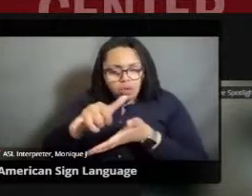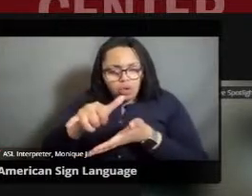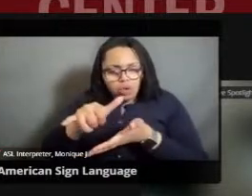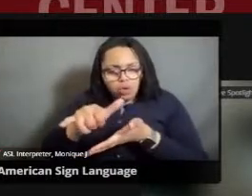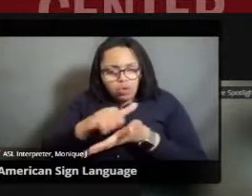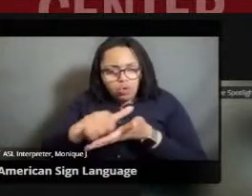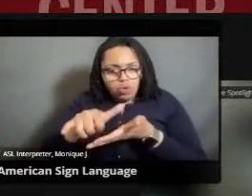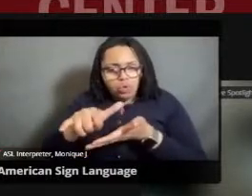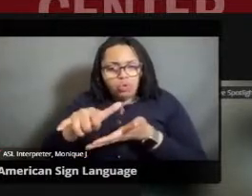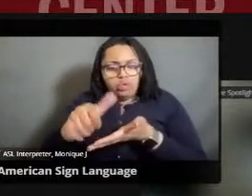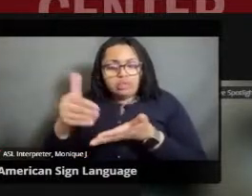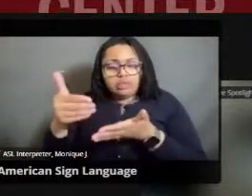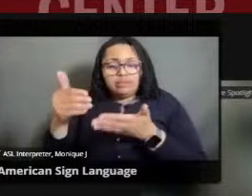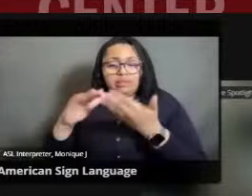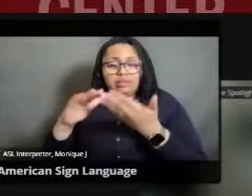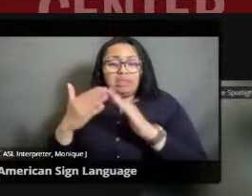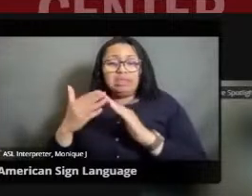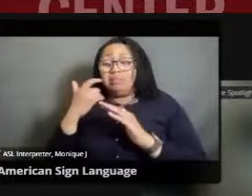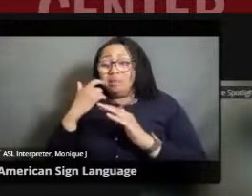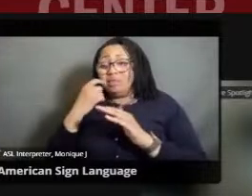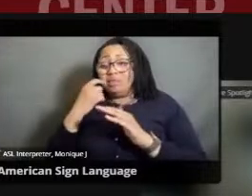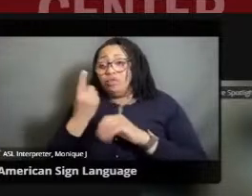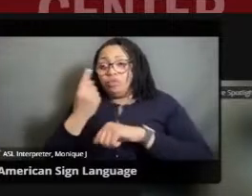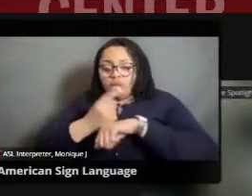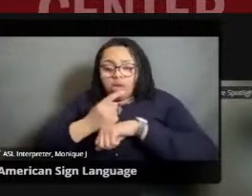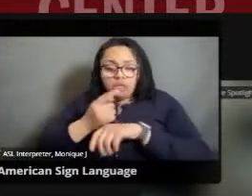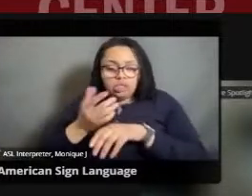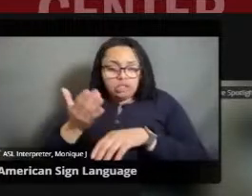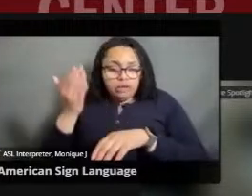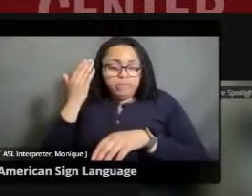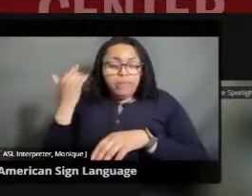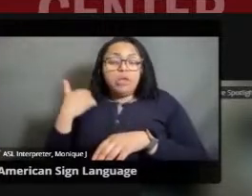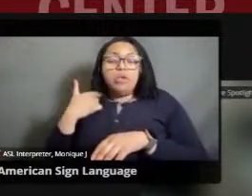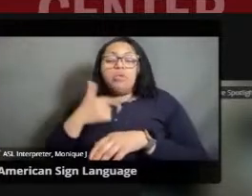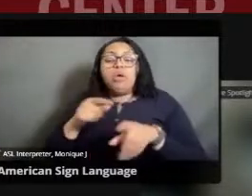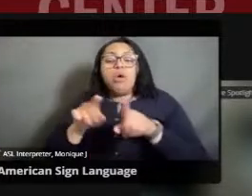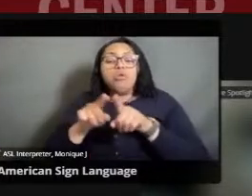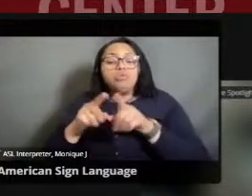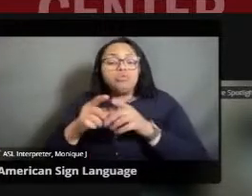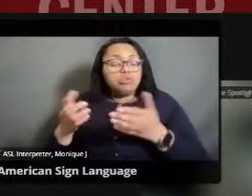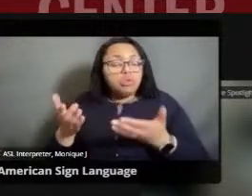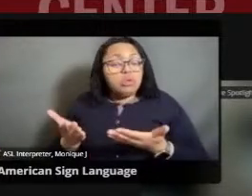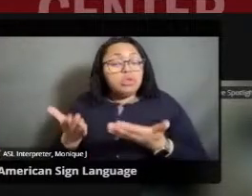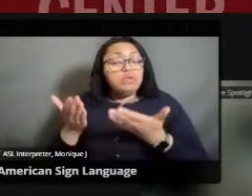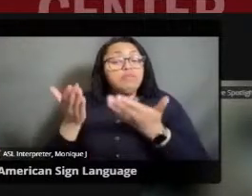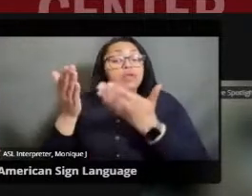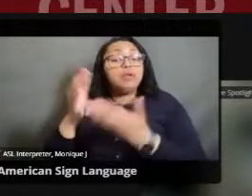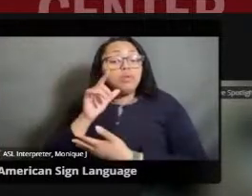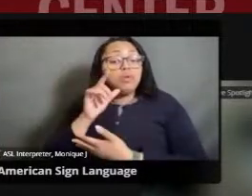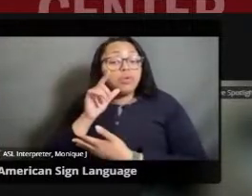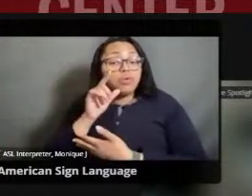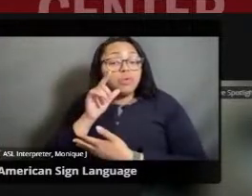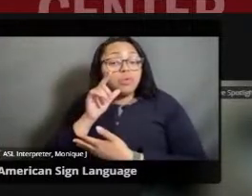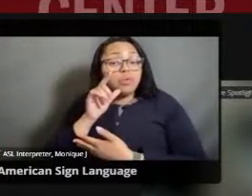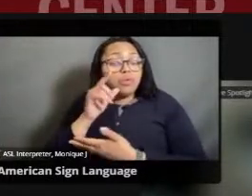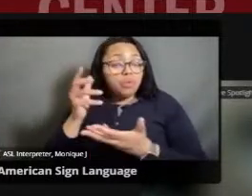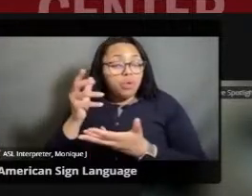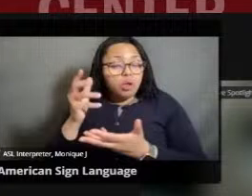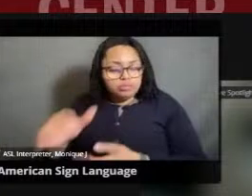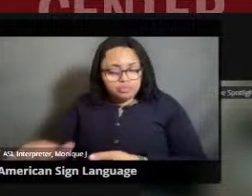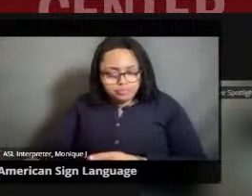ago. We are also lifting up a Ramadan appeal for